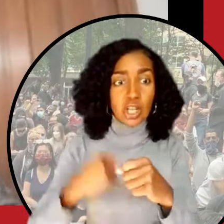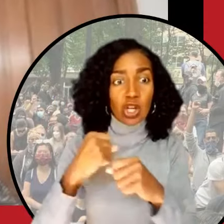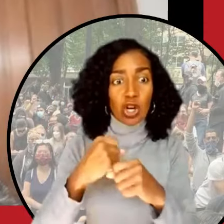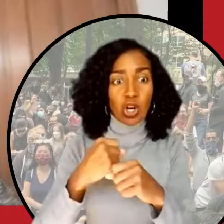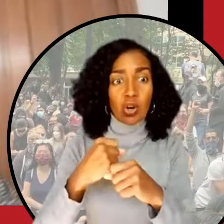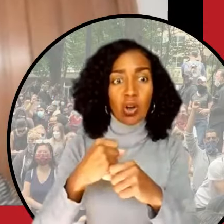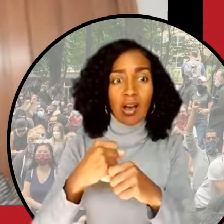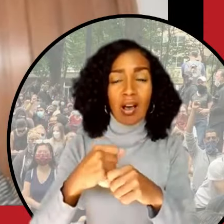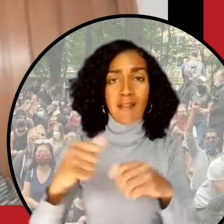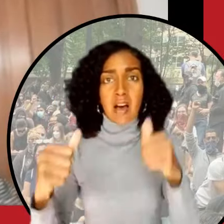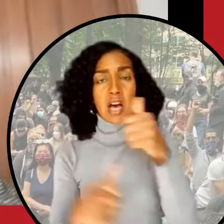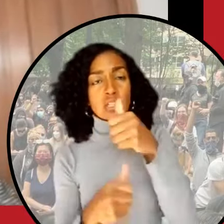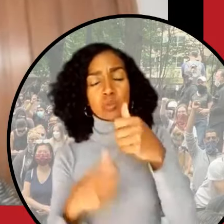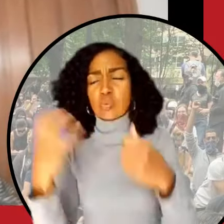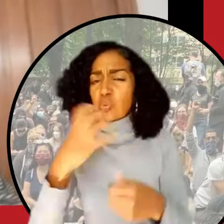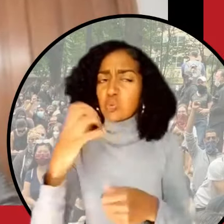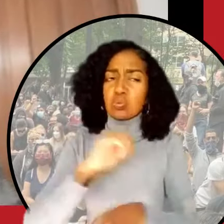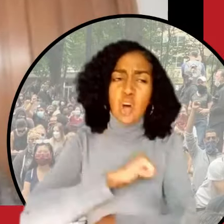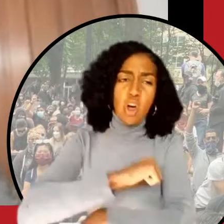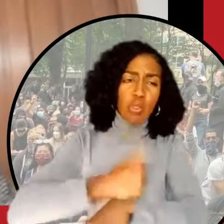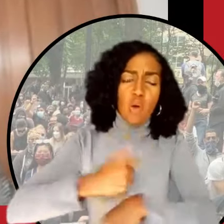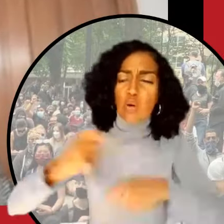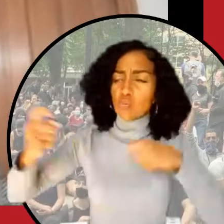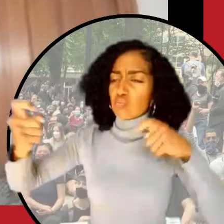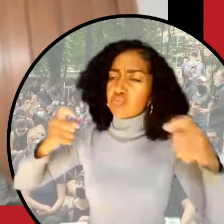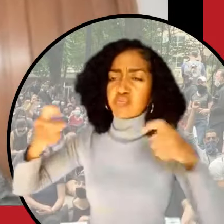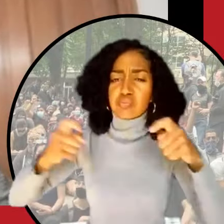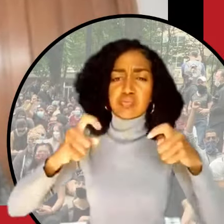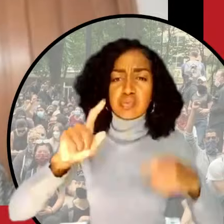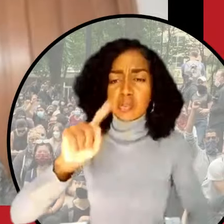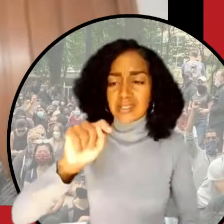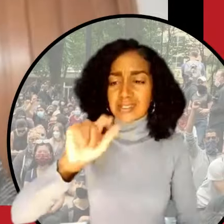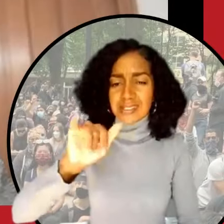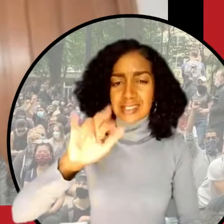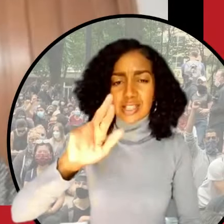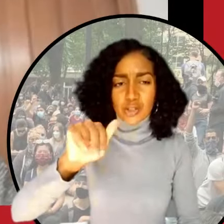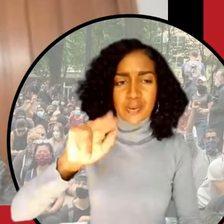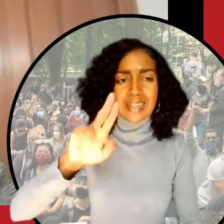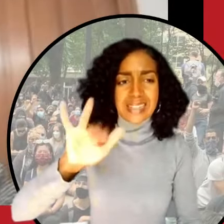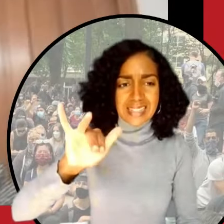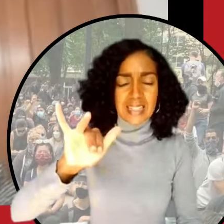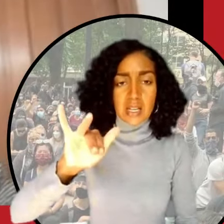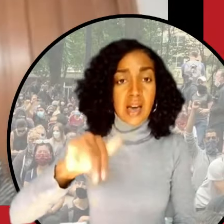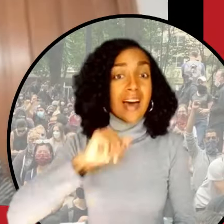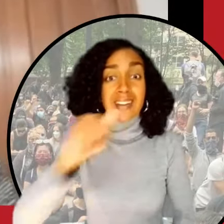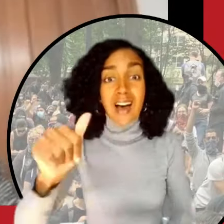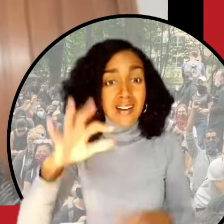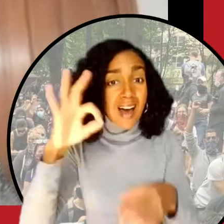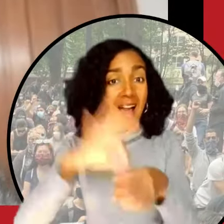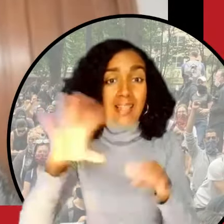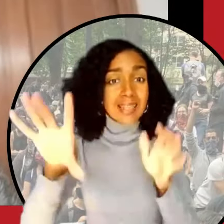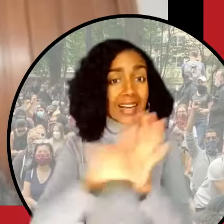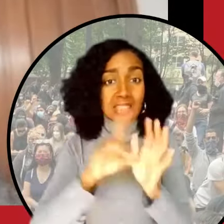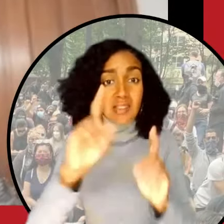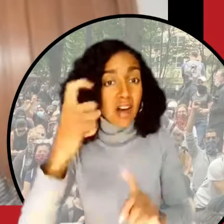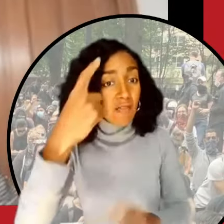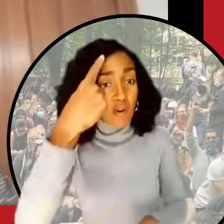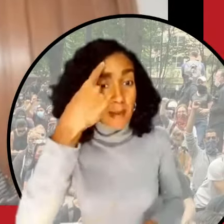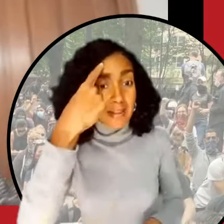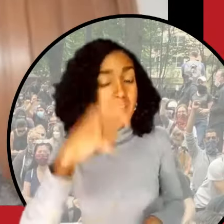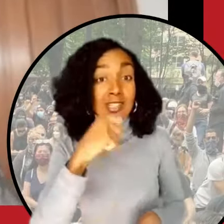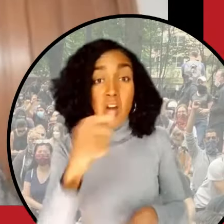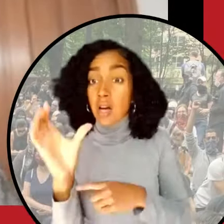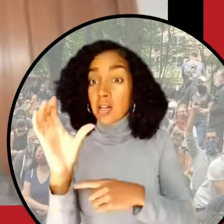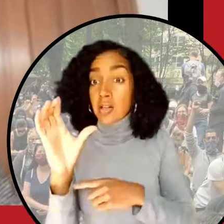extremely authoritarian tyranny, under an unelected government that was imposed not by the ballot box but